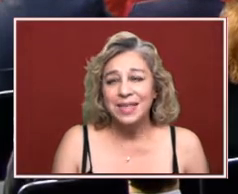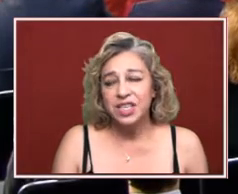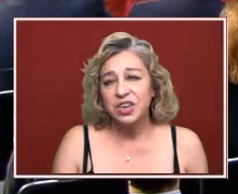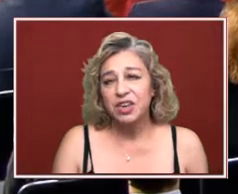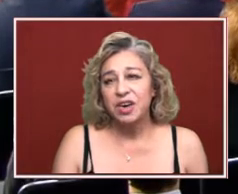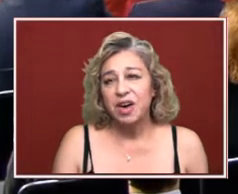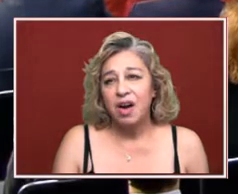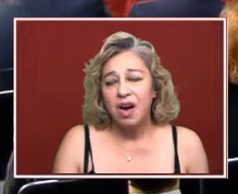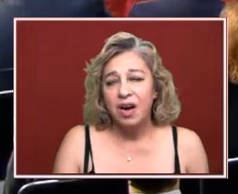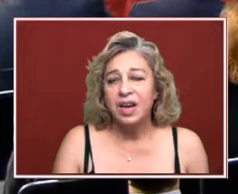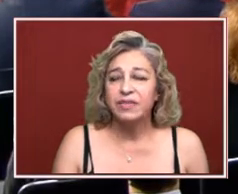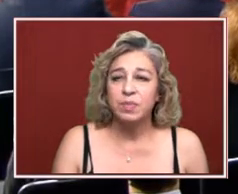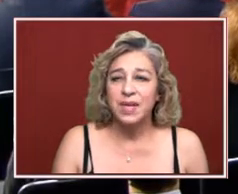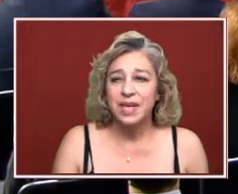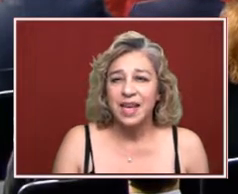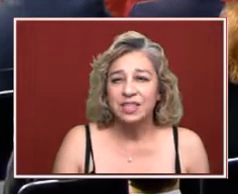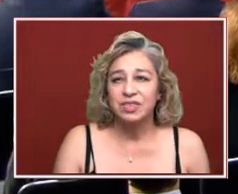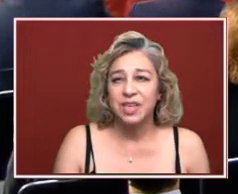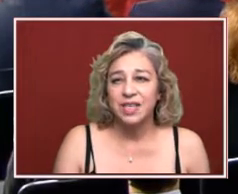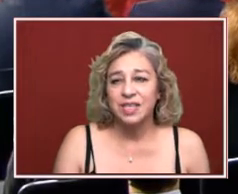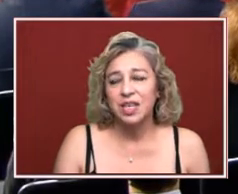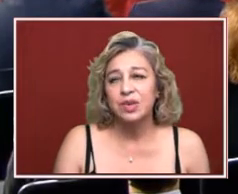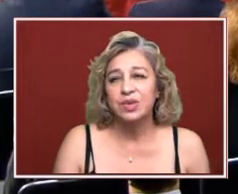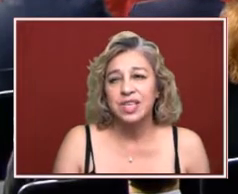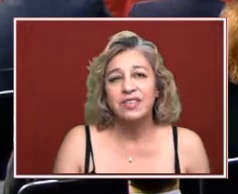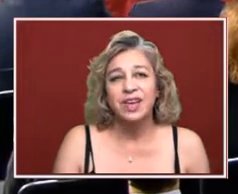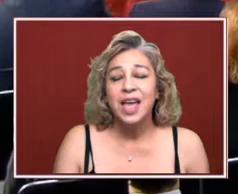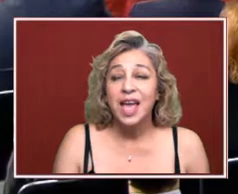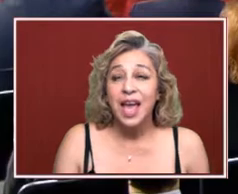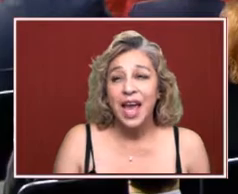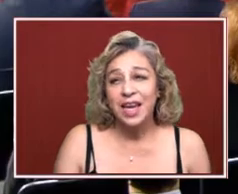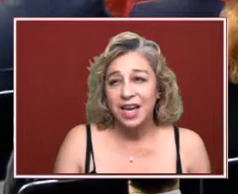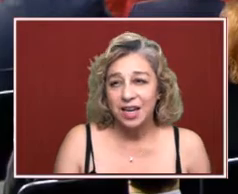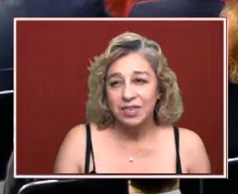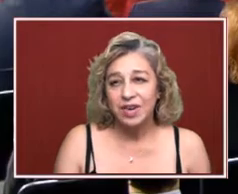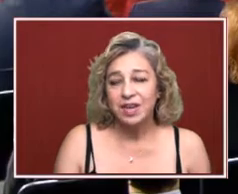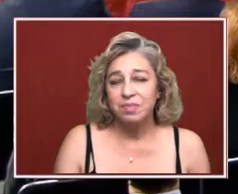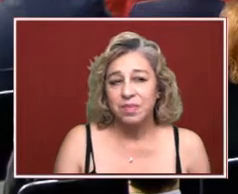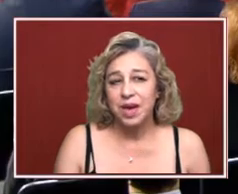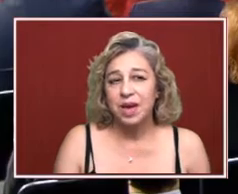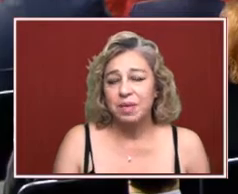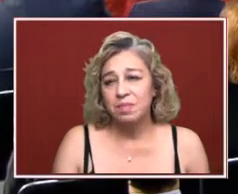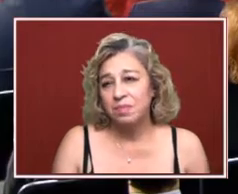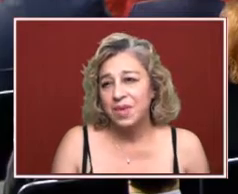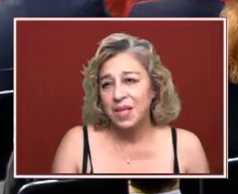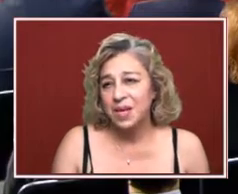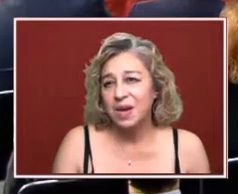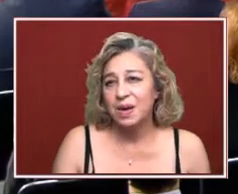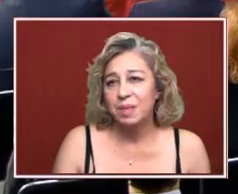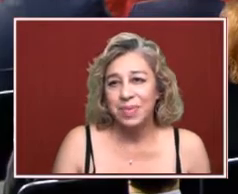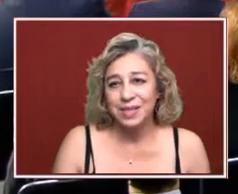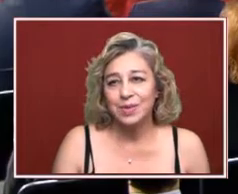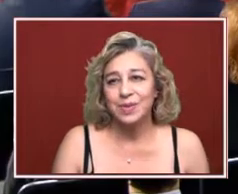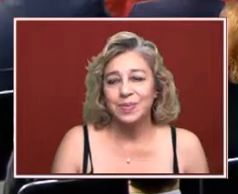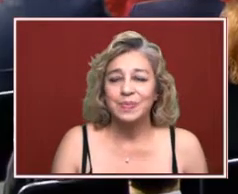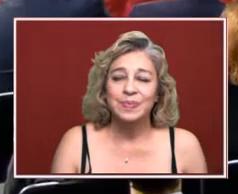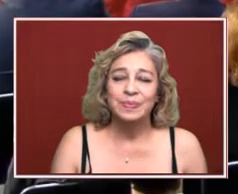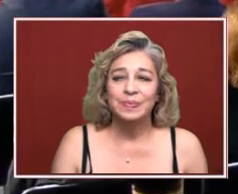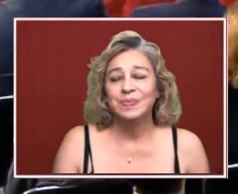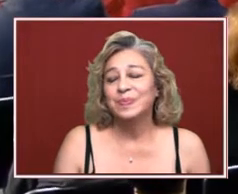the past year our government exercised the use of 800 million